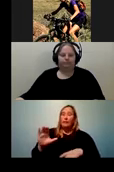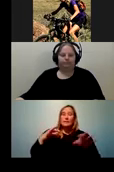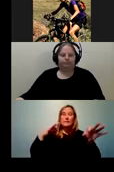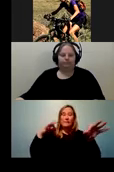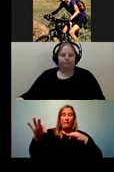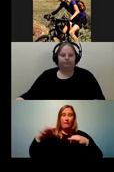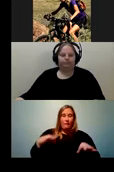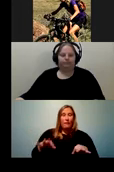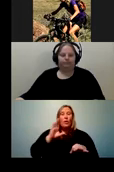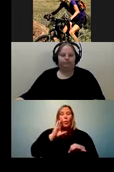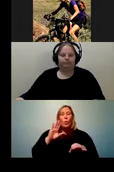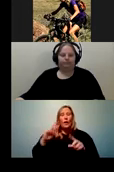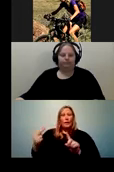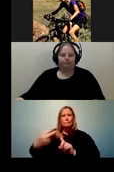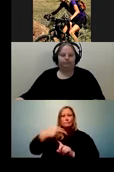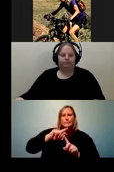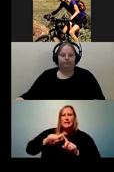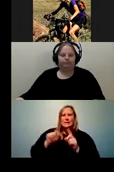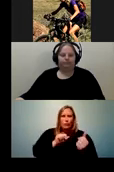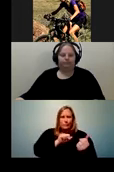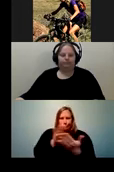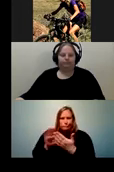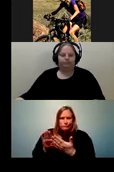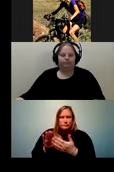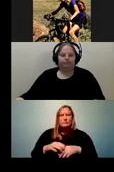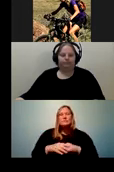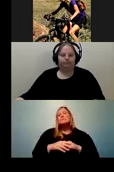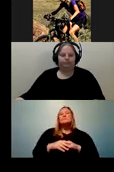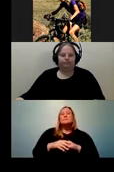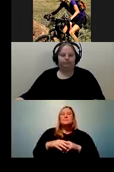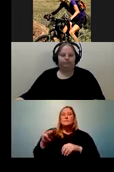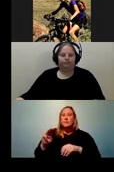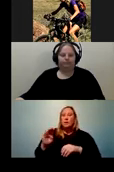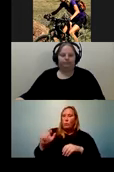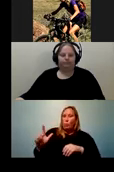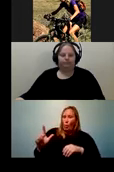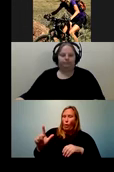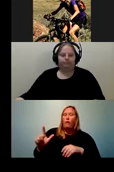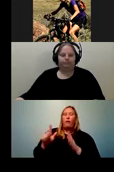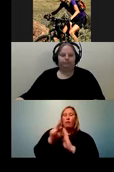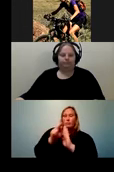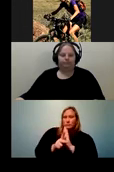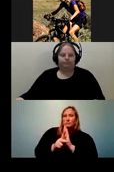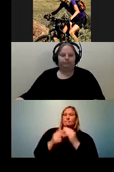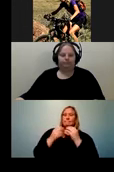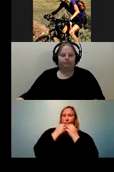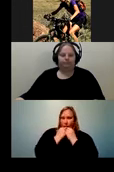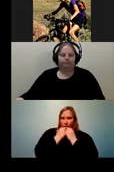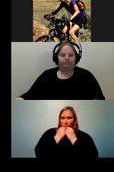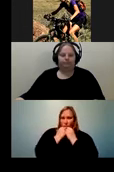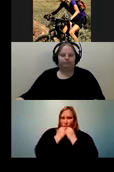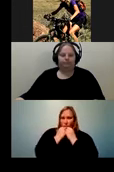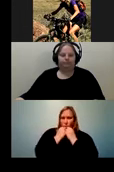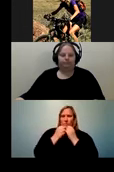at ethics in a couple of different ways. One is it's a set of moral principles or values, and then it's also the rules that govern us.